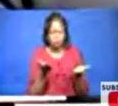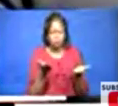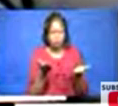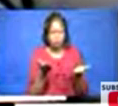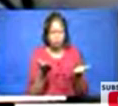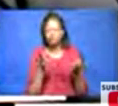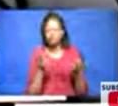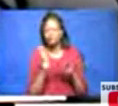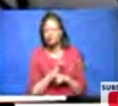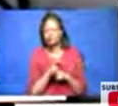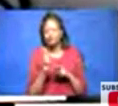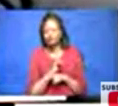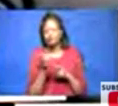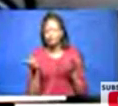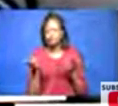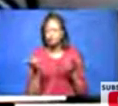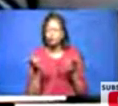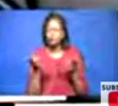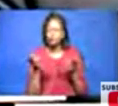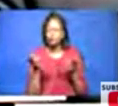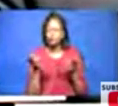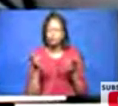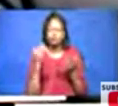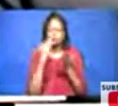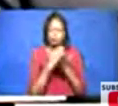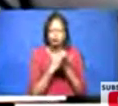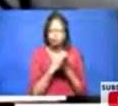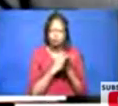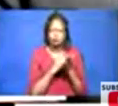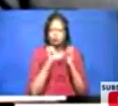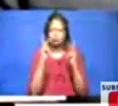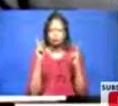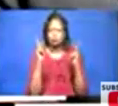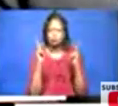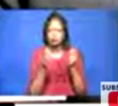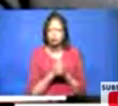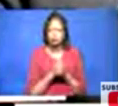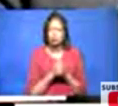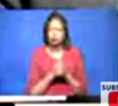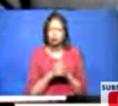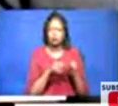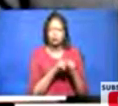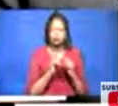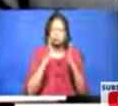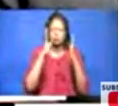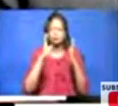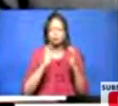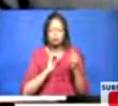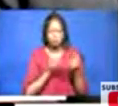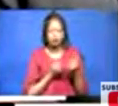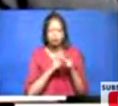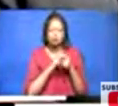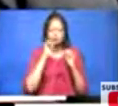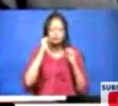that the flow of the program is okay. And as a celebrations committee, I can